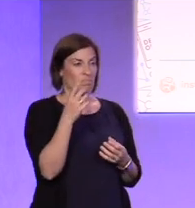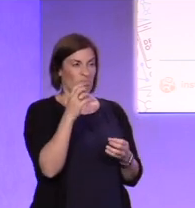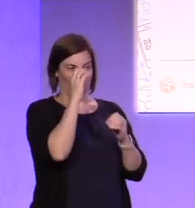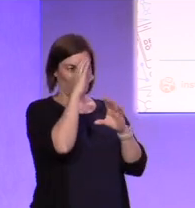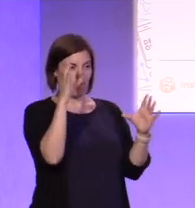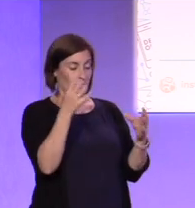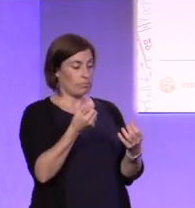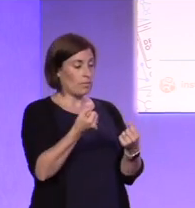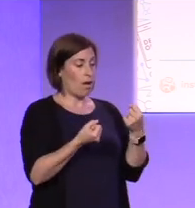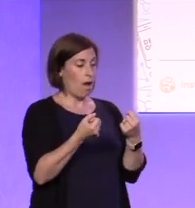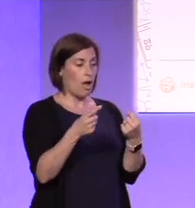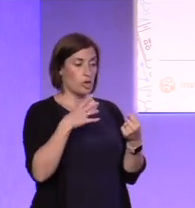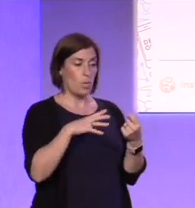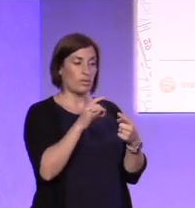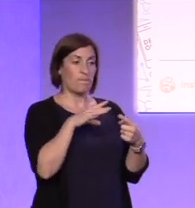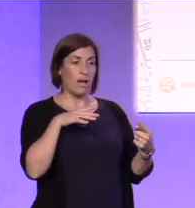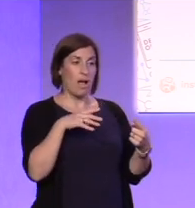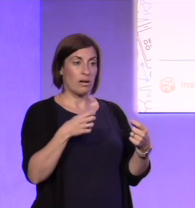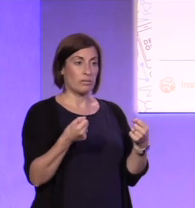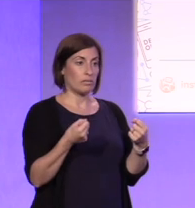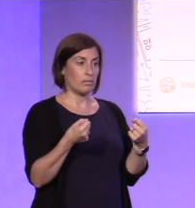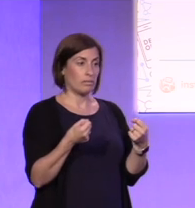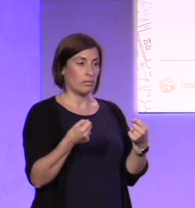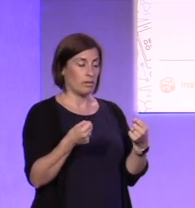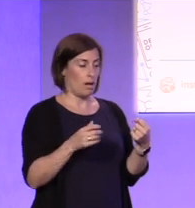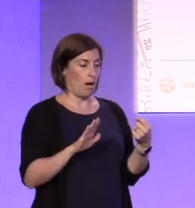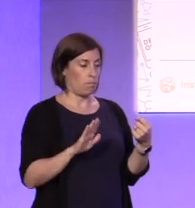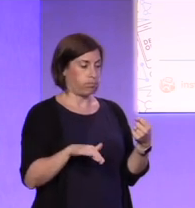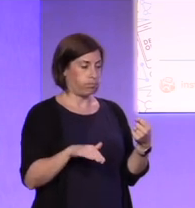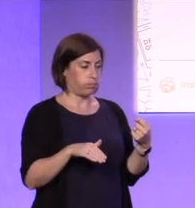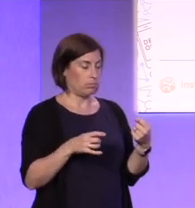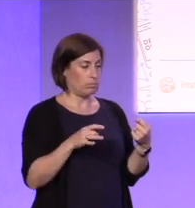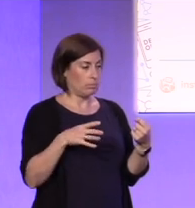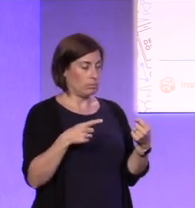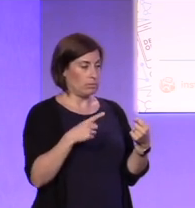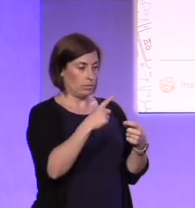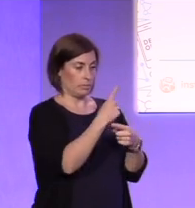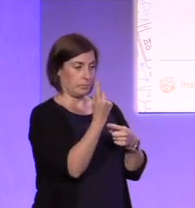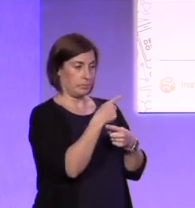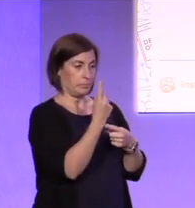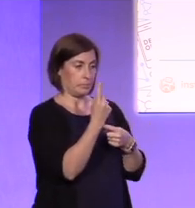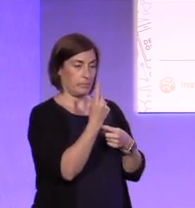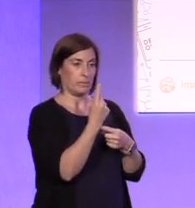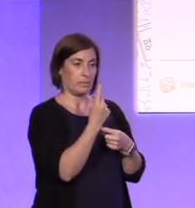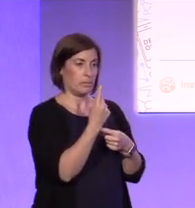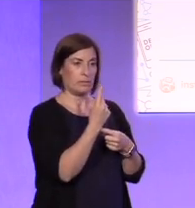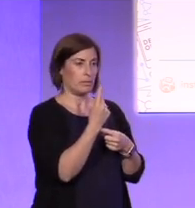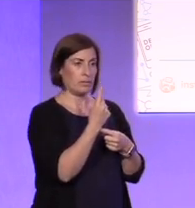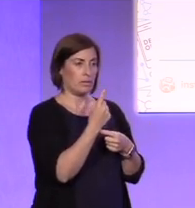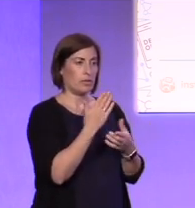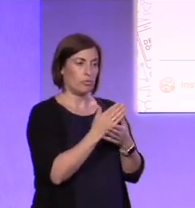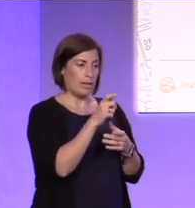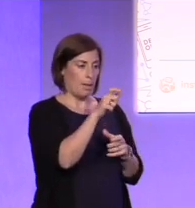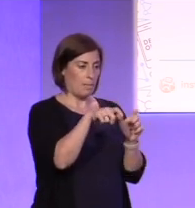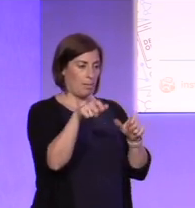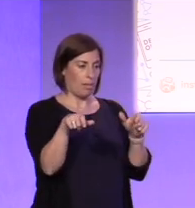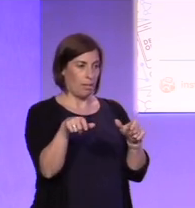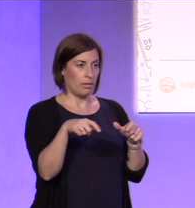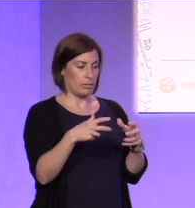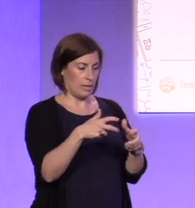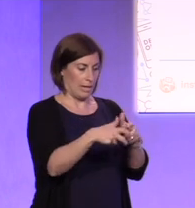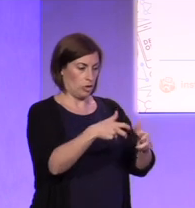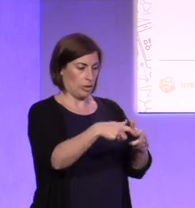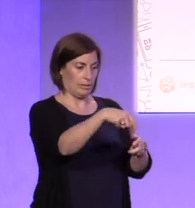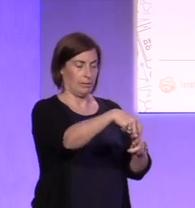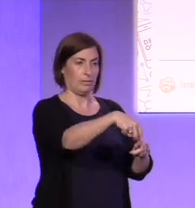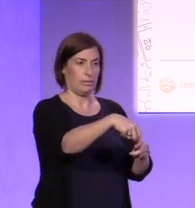and down. We actually focus on the engine. It's the people, it's the interactions, it's their drive, it's their motivation. That is the real engine